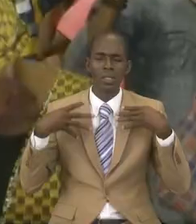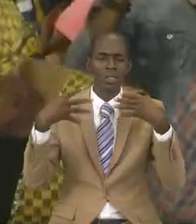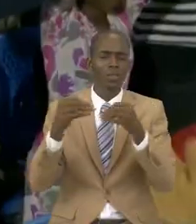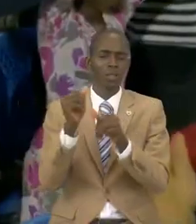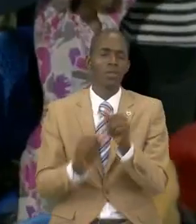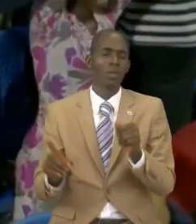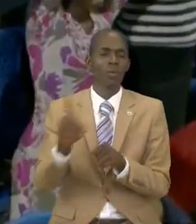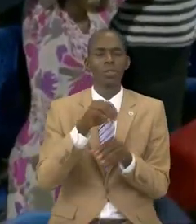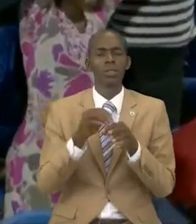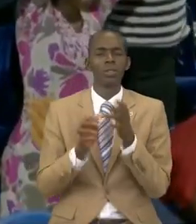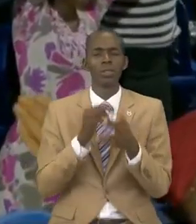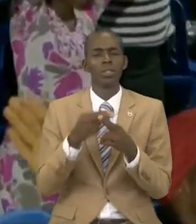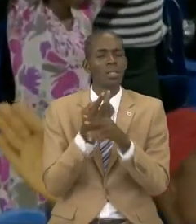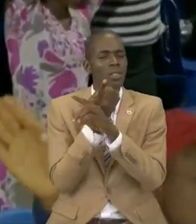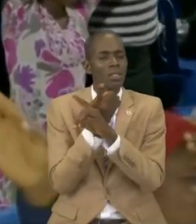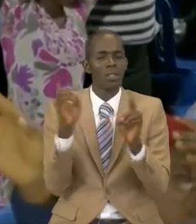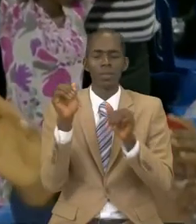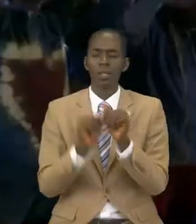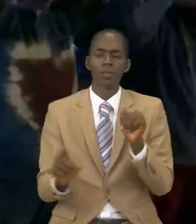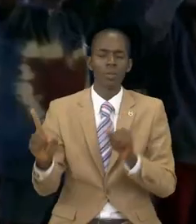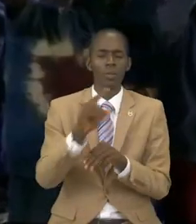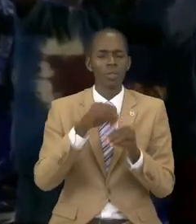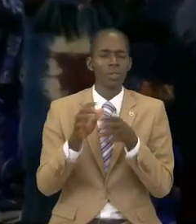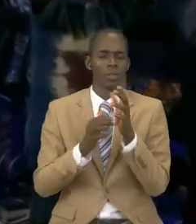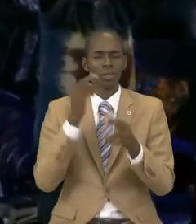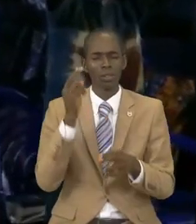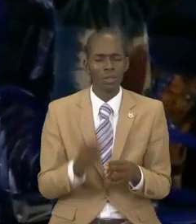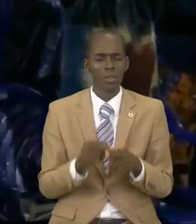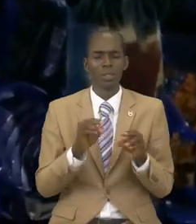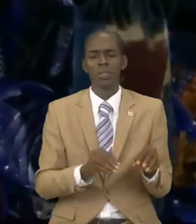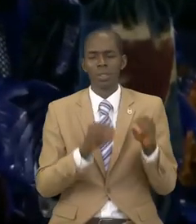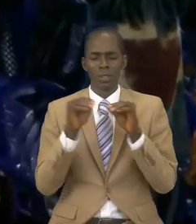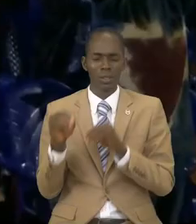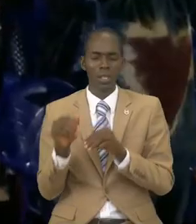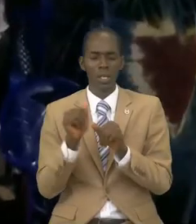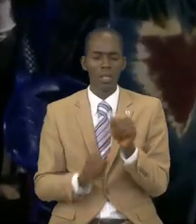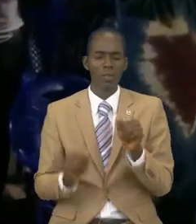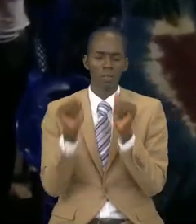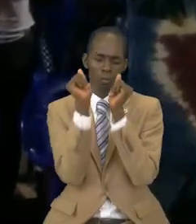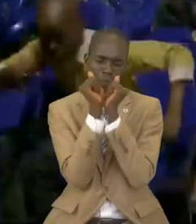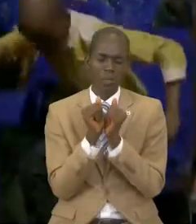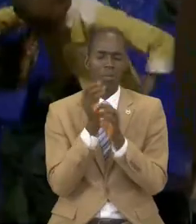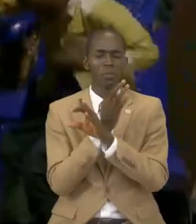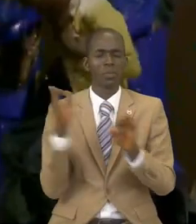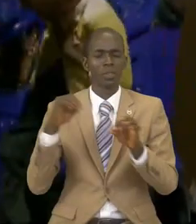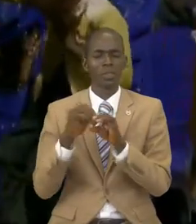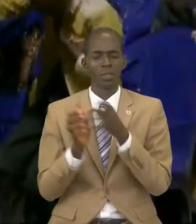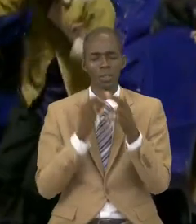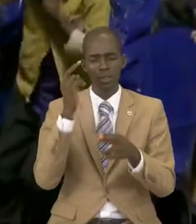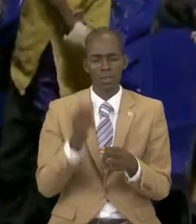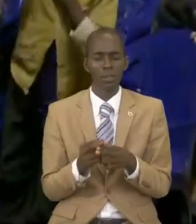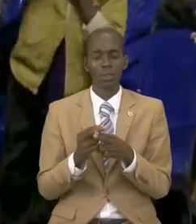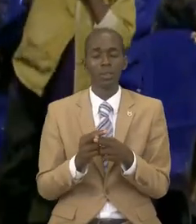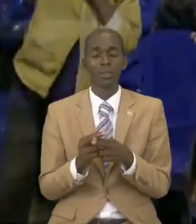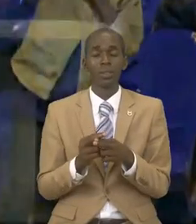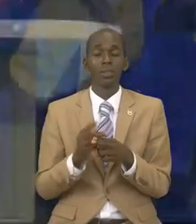everyone. Deliver everyone. Set every captive free. You sent